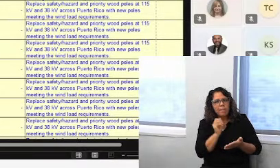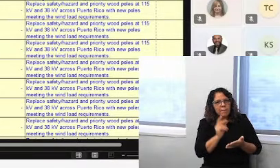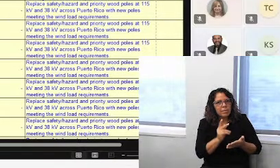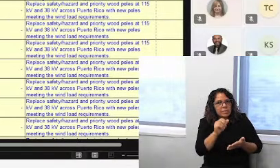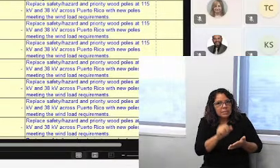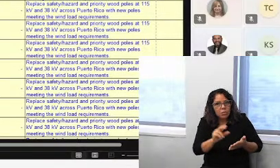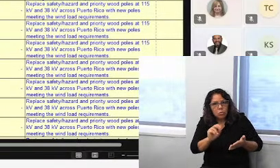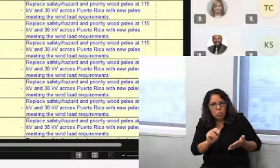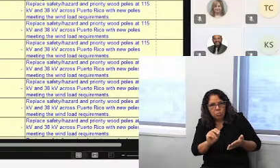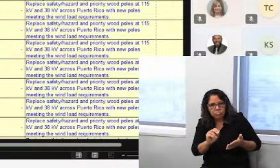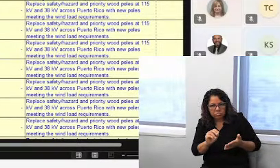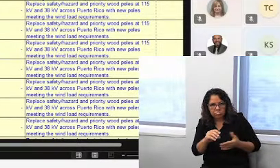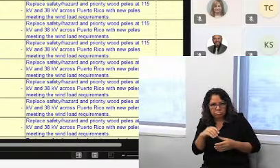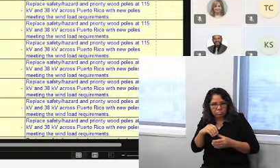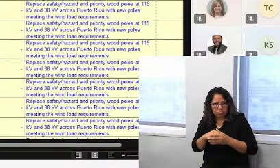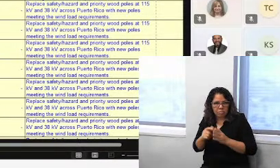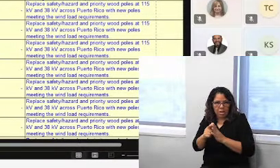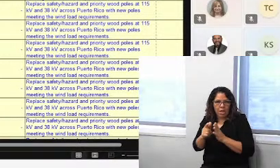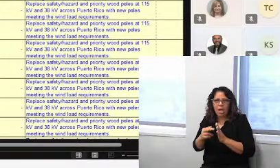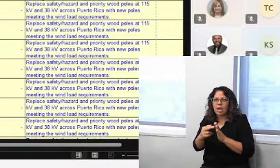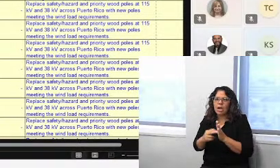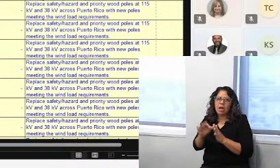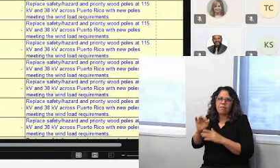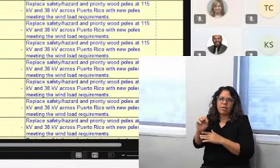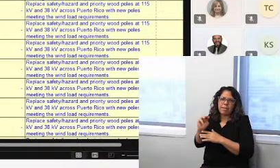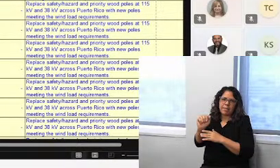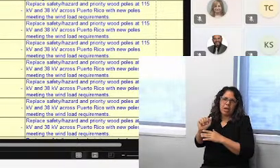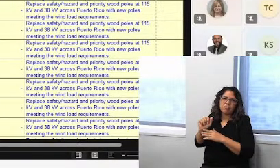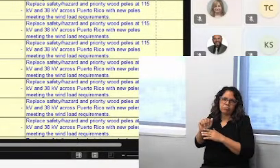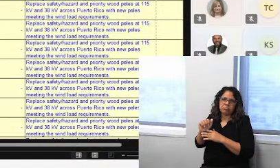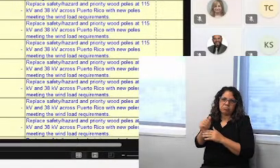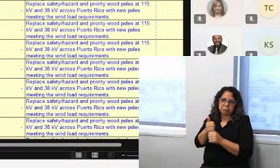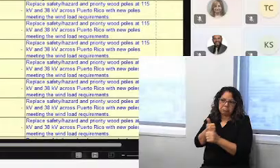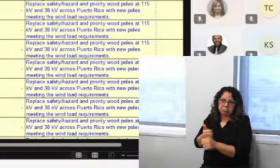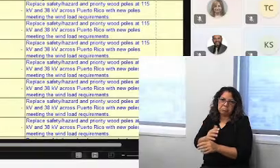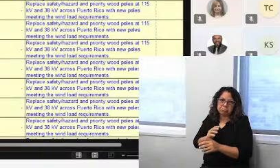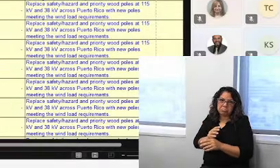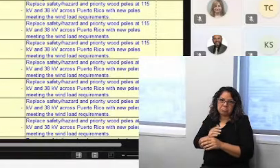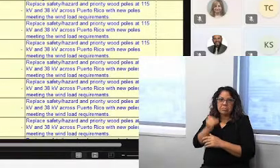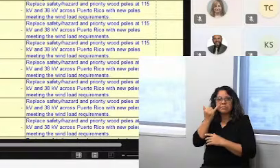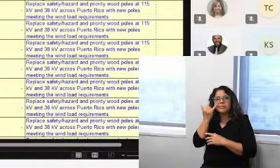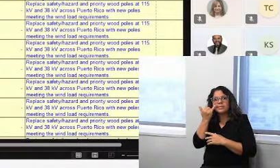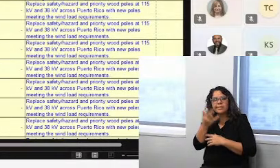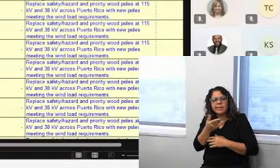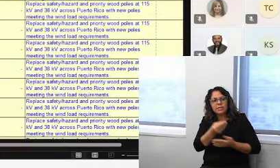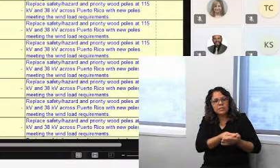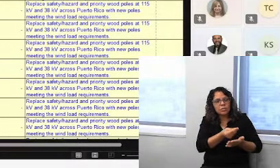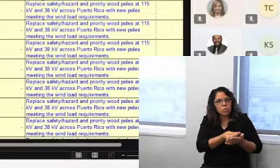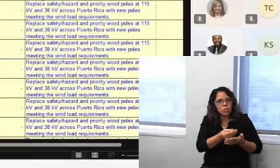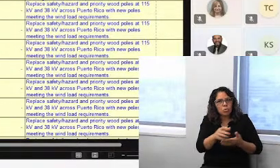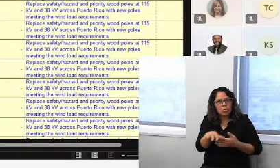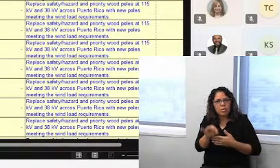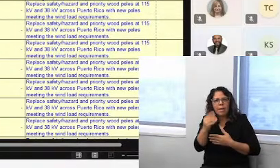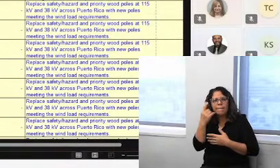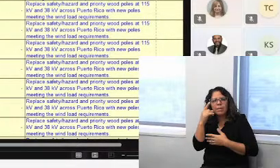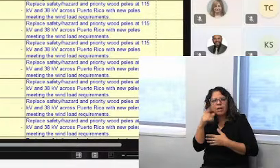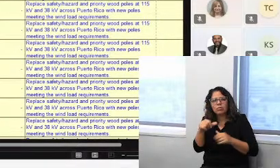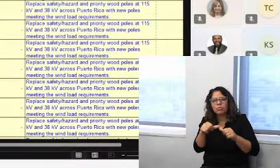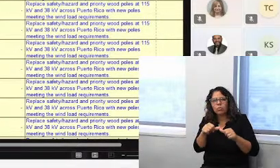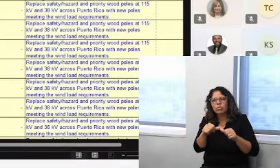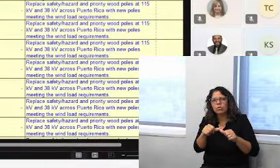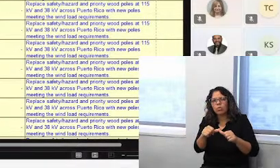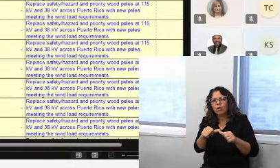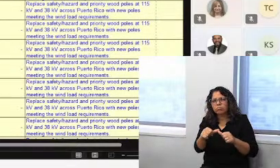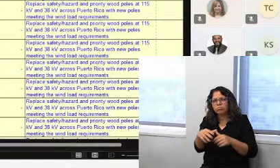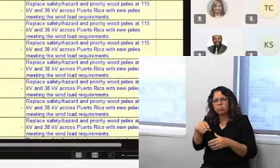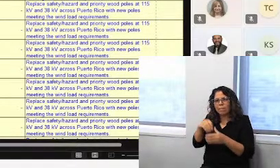considered expenditures that are eligible to remain in the FEMA. If not, those costs is transferred over to customers.